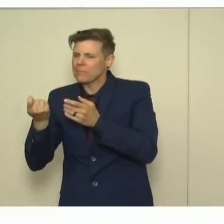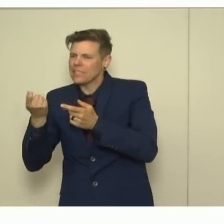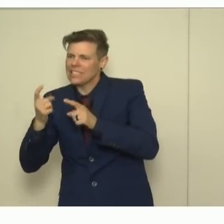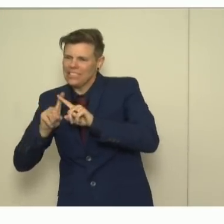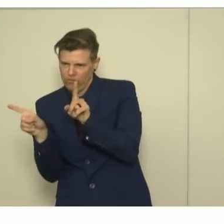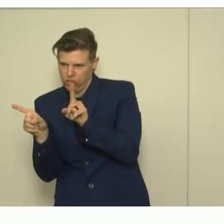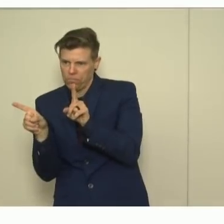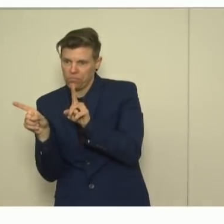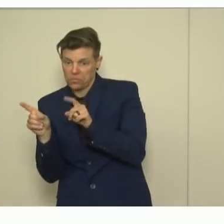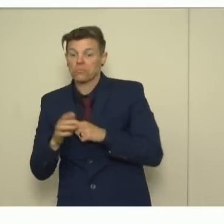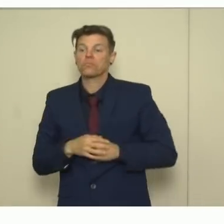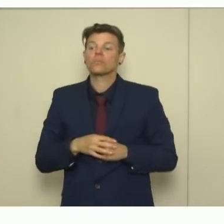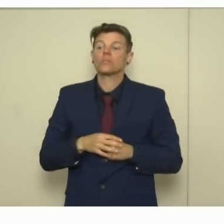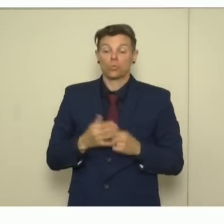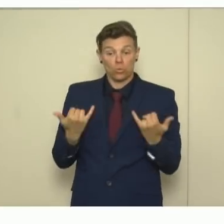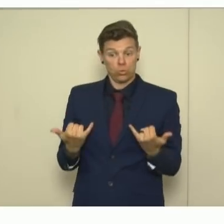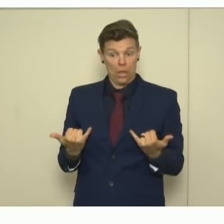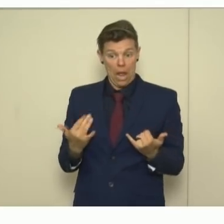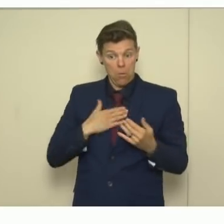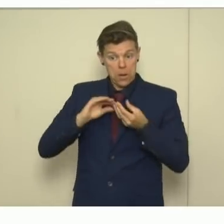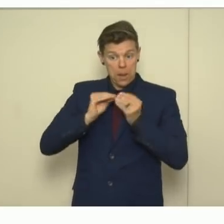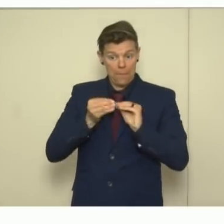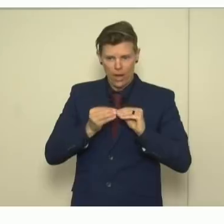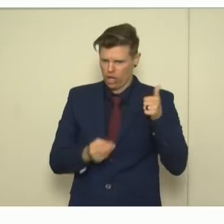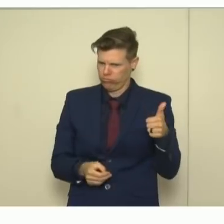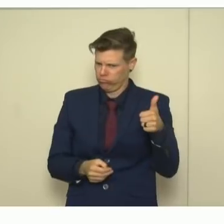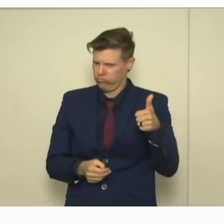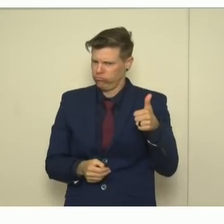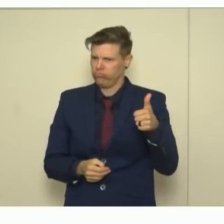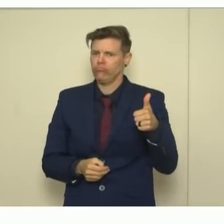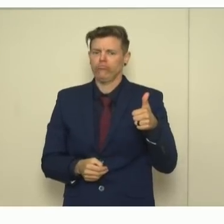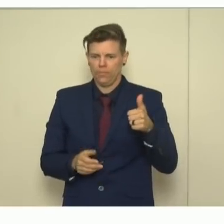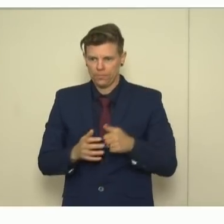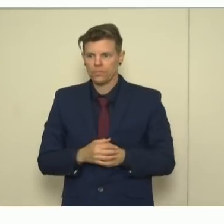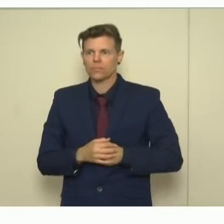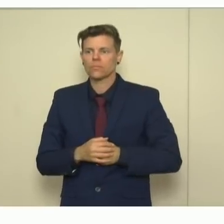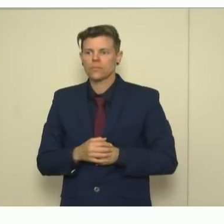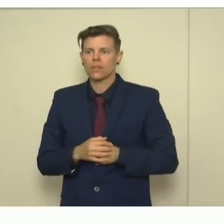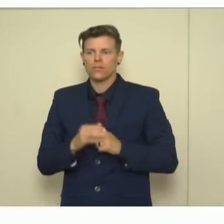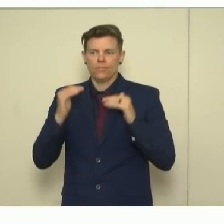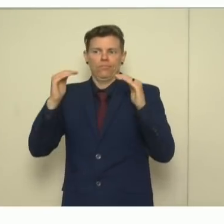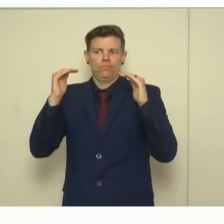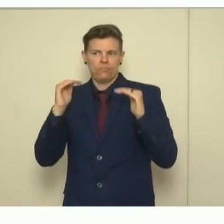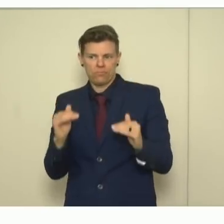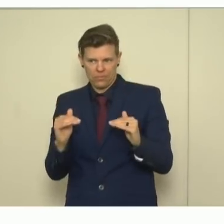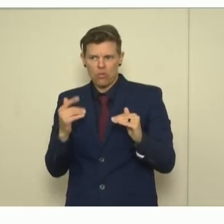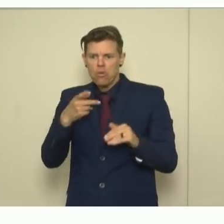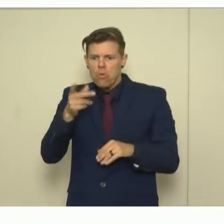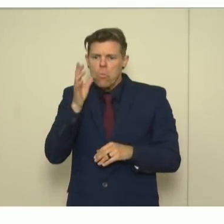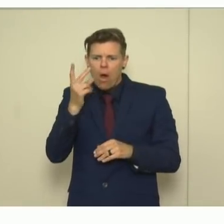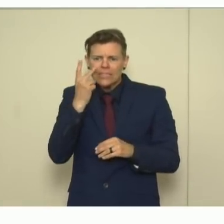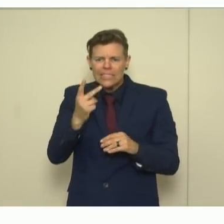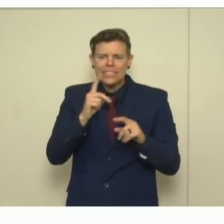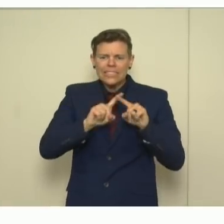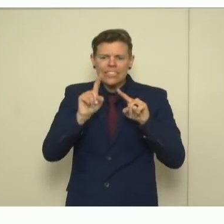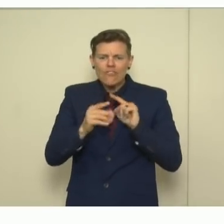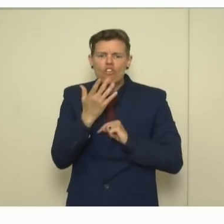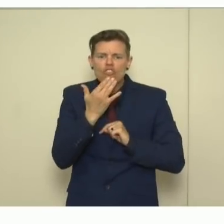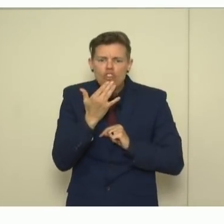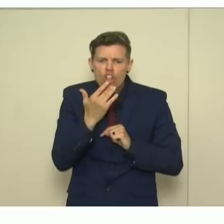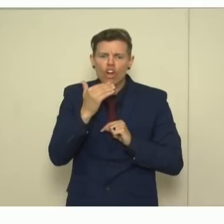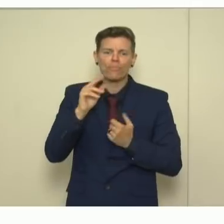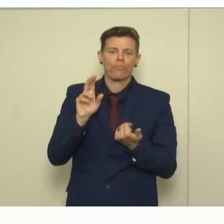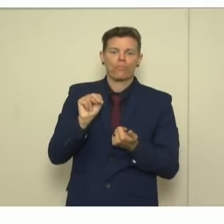long time. And then below that, the solid lines are the different regions. And Governor already pointed out that orange line there,